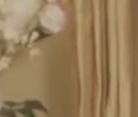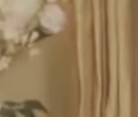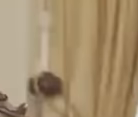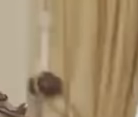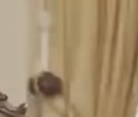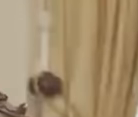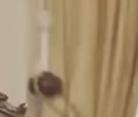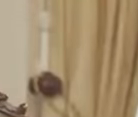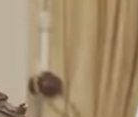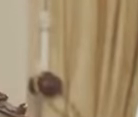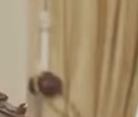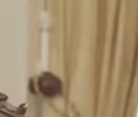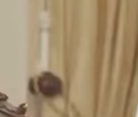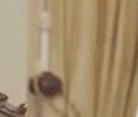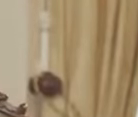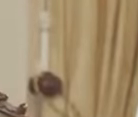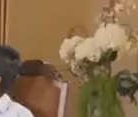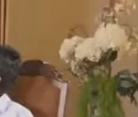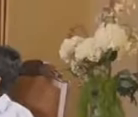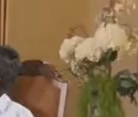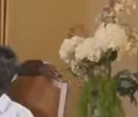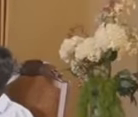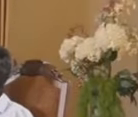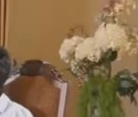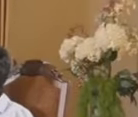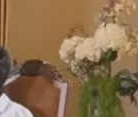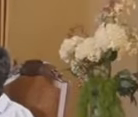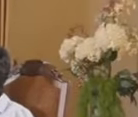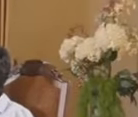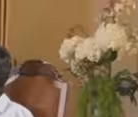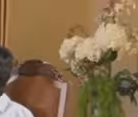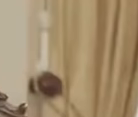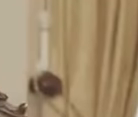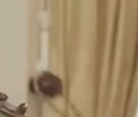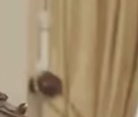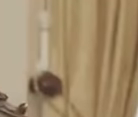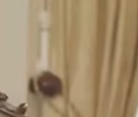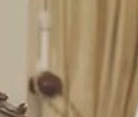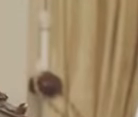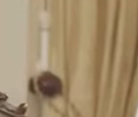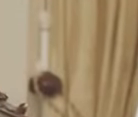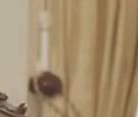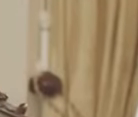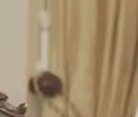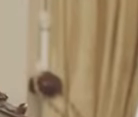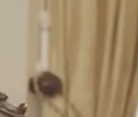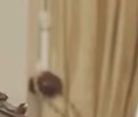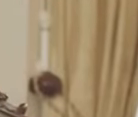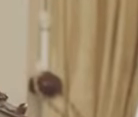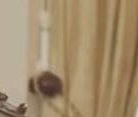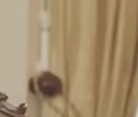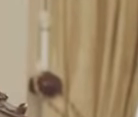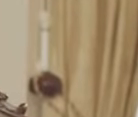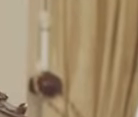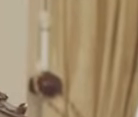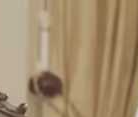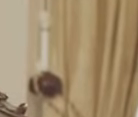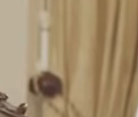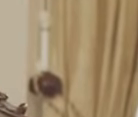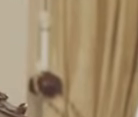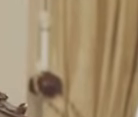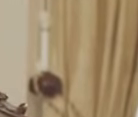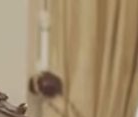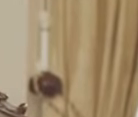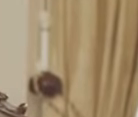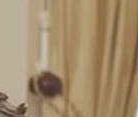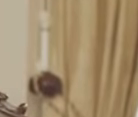politician, the wife of the opposition leader, the wife of the Prime Minister. He's serving the country. I appreciate that. You play second fiddle to